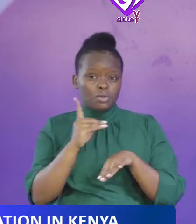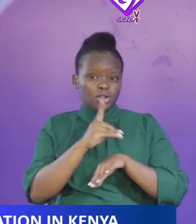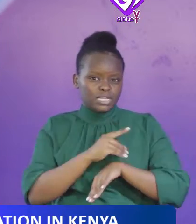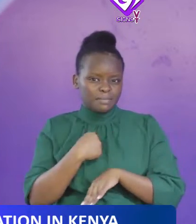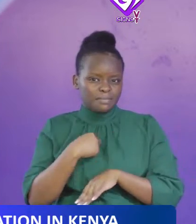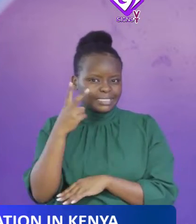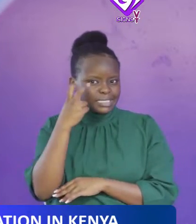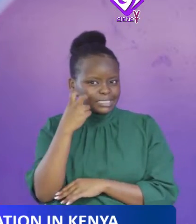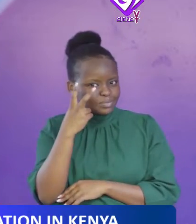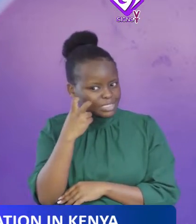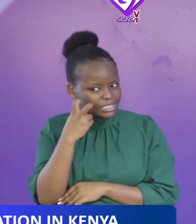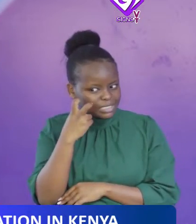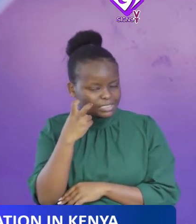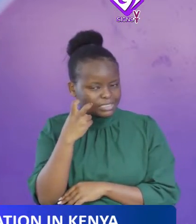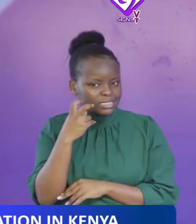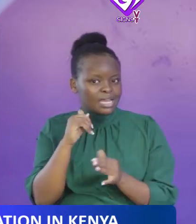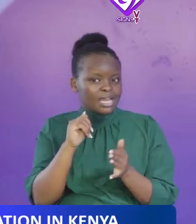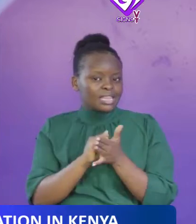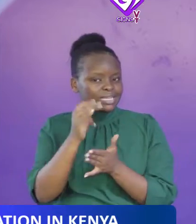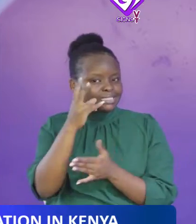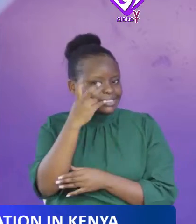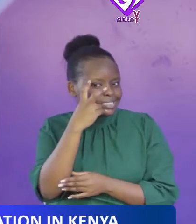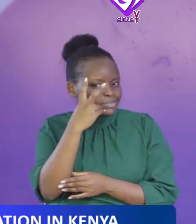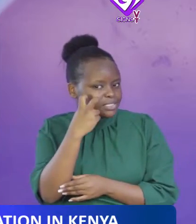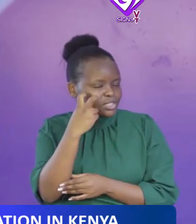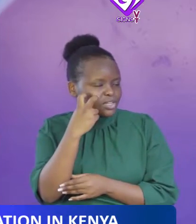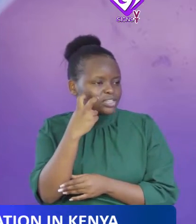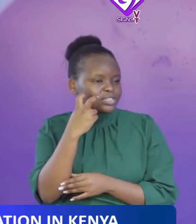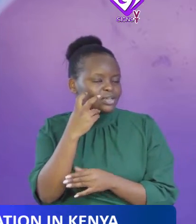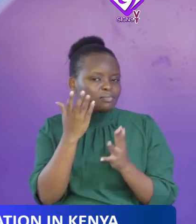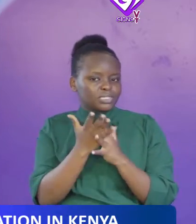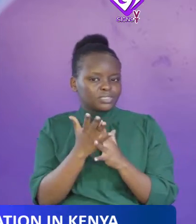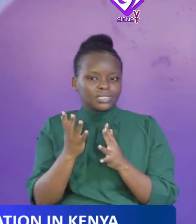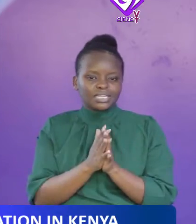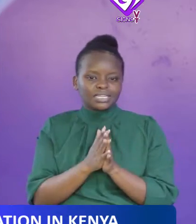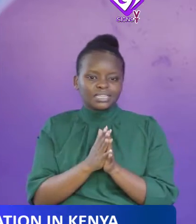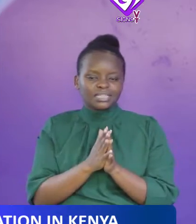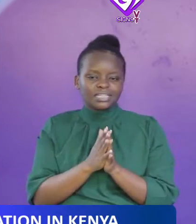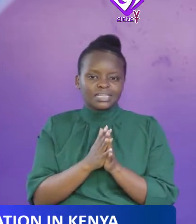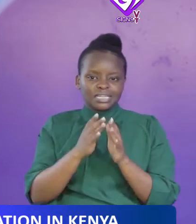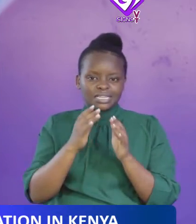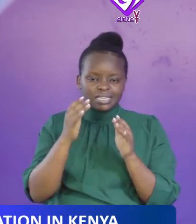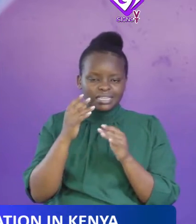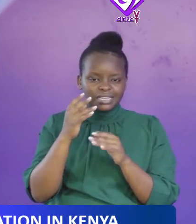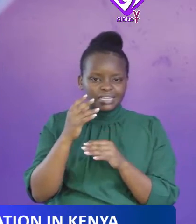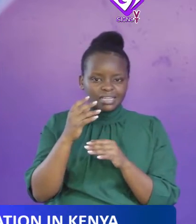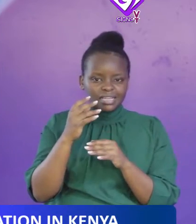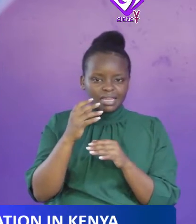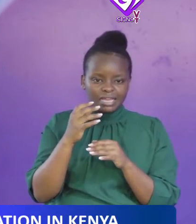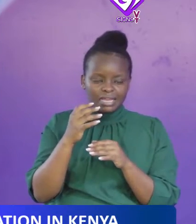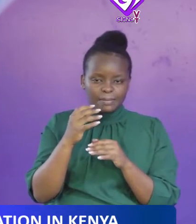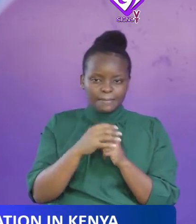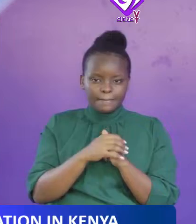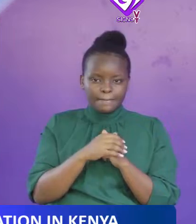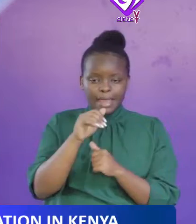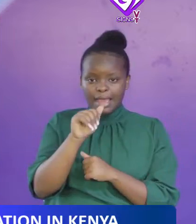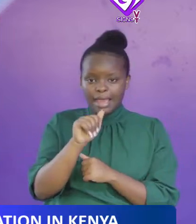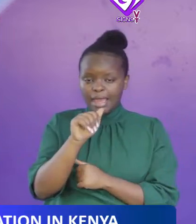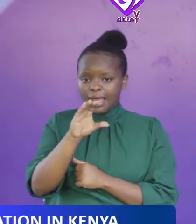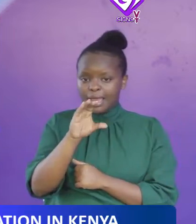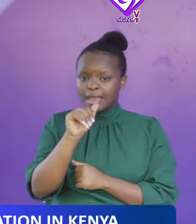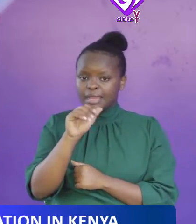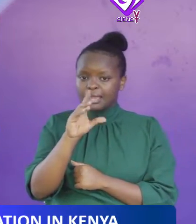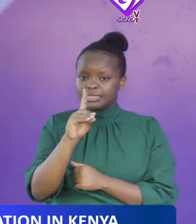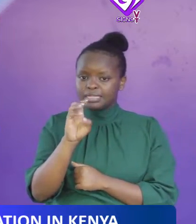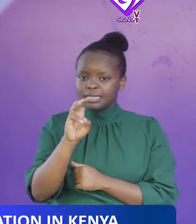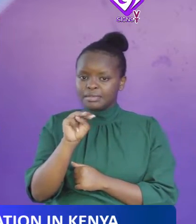suspicious. So that suspicion between academia and the government, and you'll find that most people who work